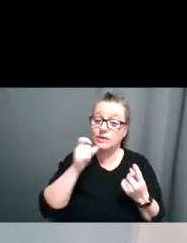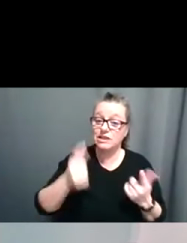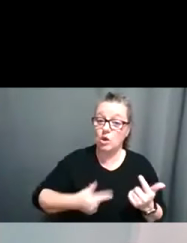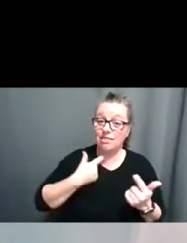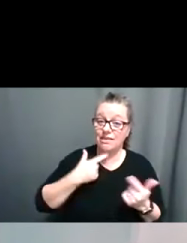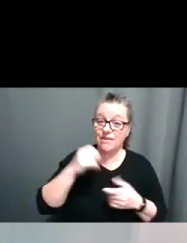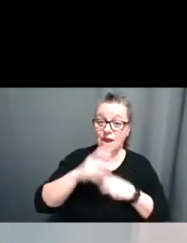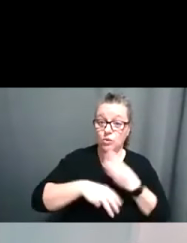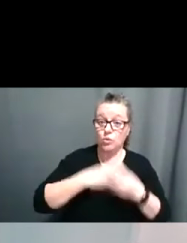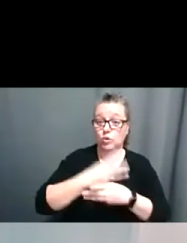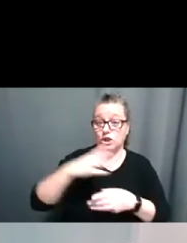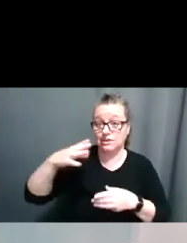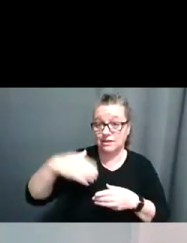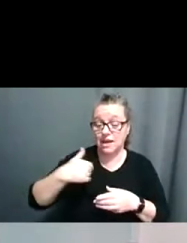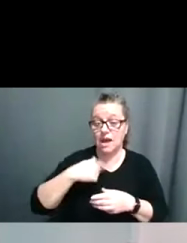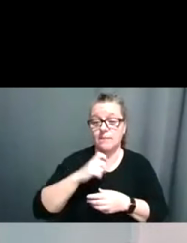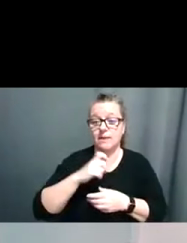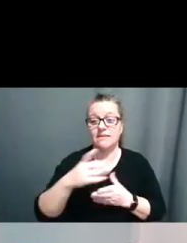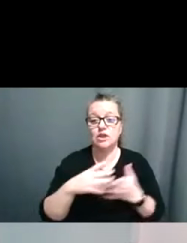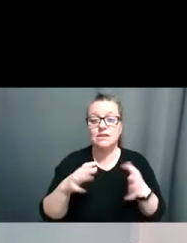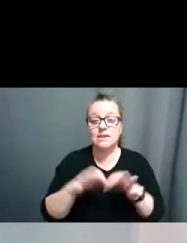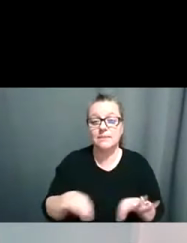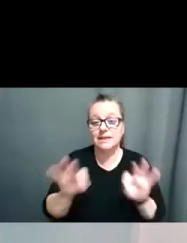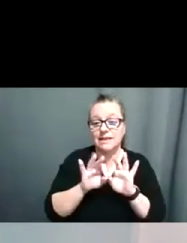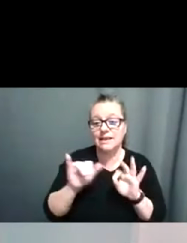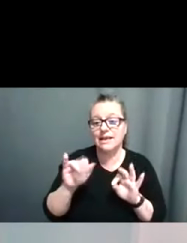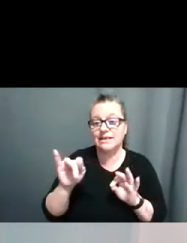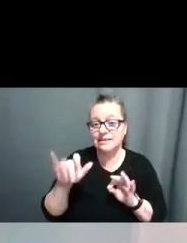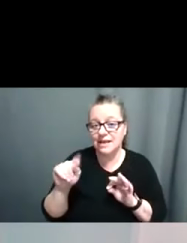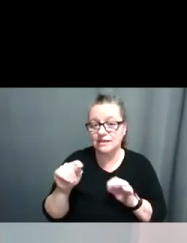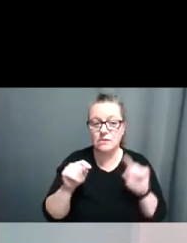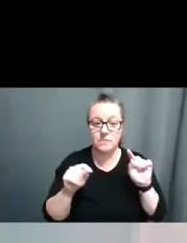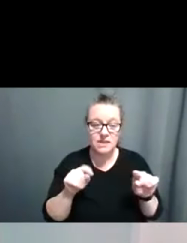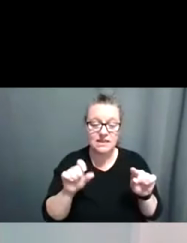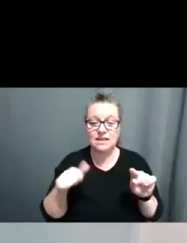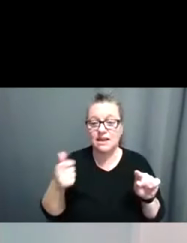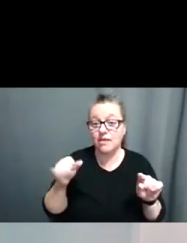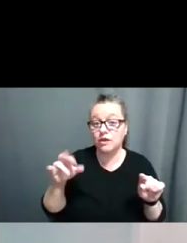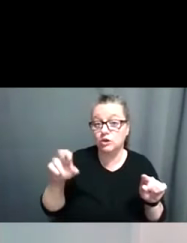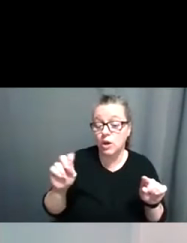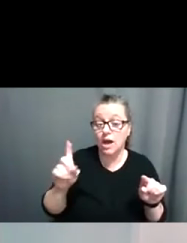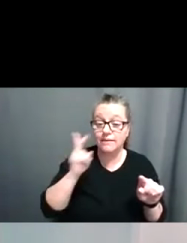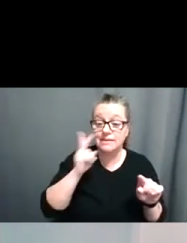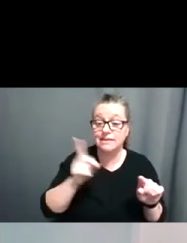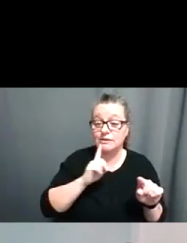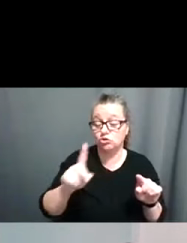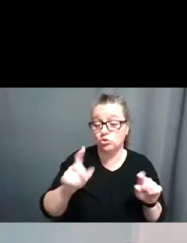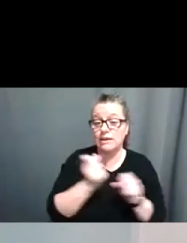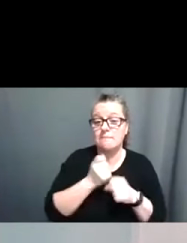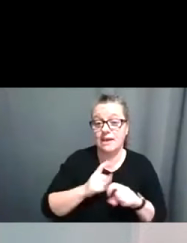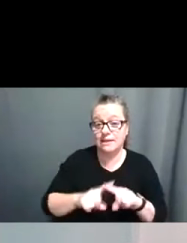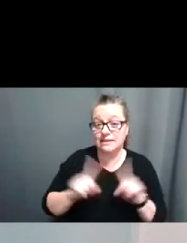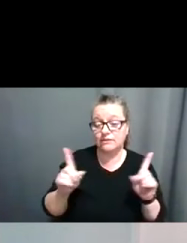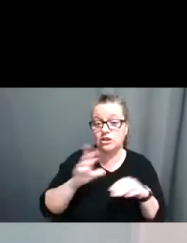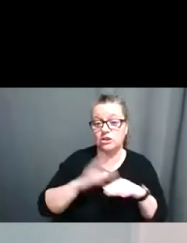yet, I'm going to give you some of the key insights from this and some other sources that I have seen truly make a difference in